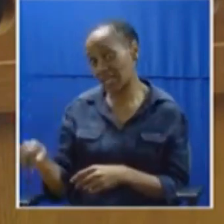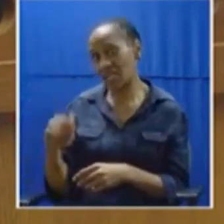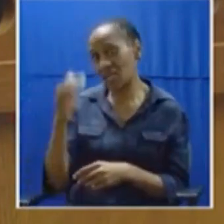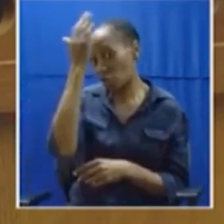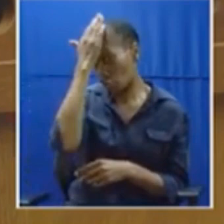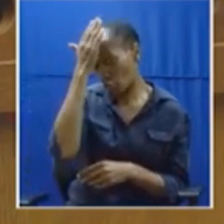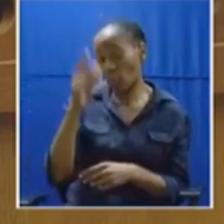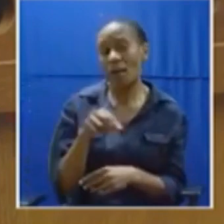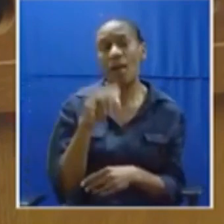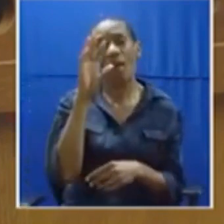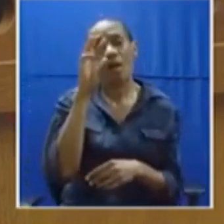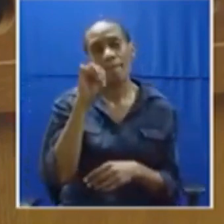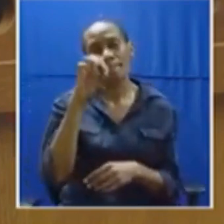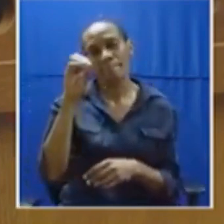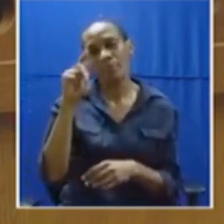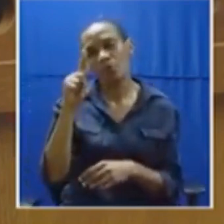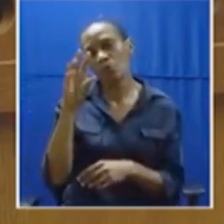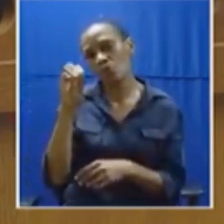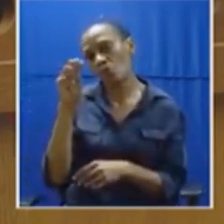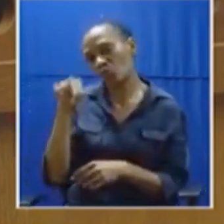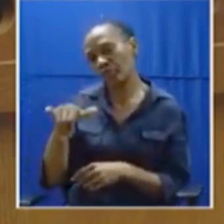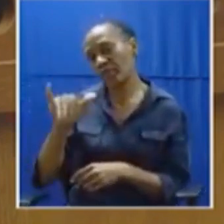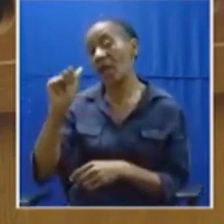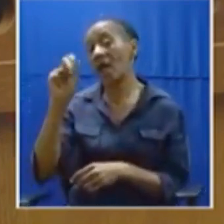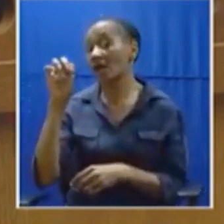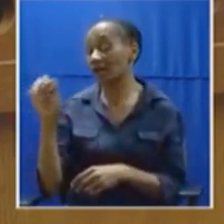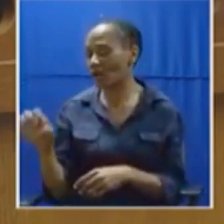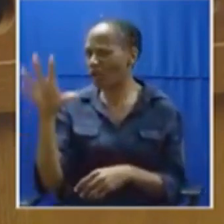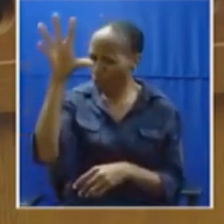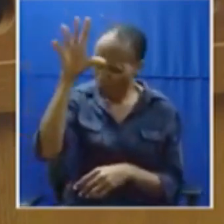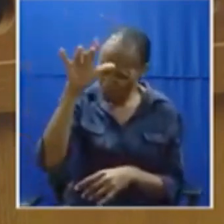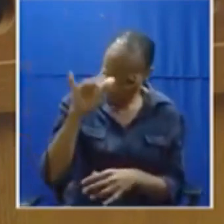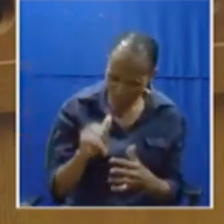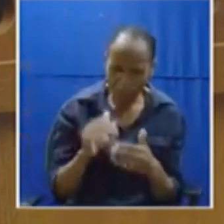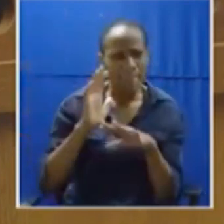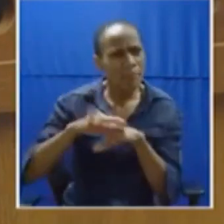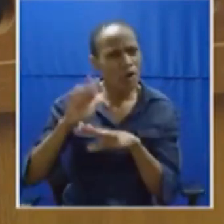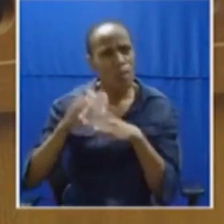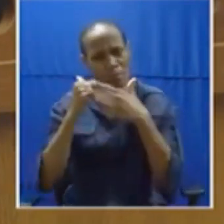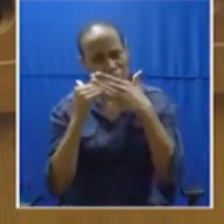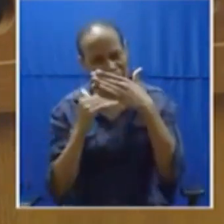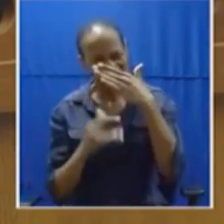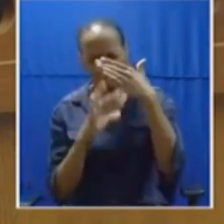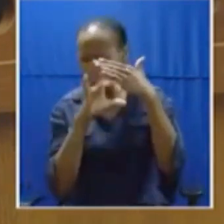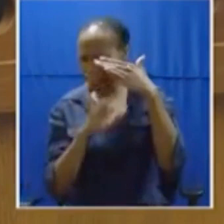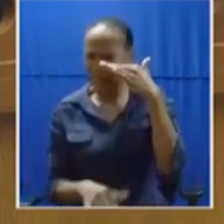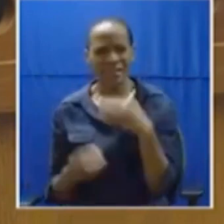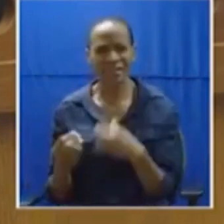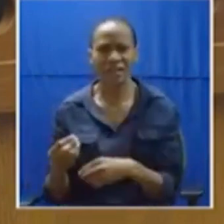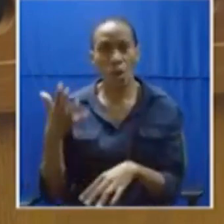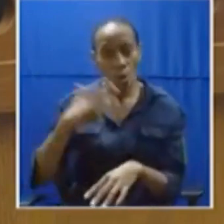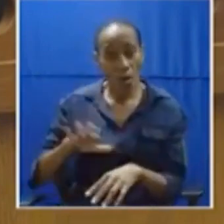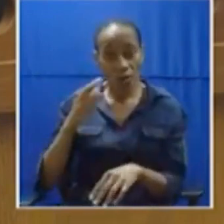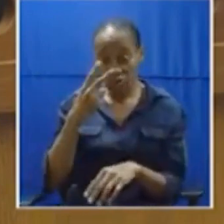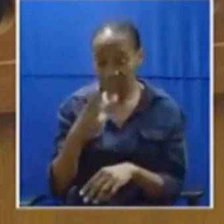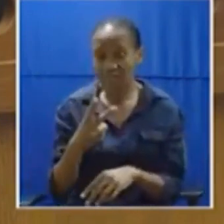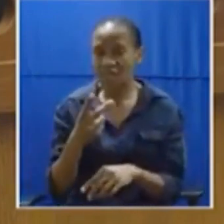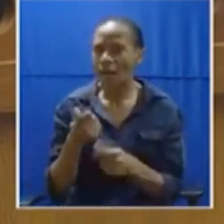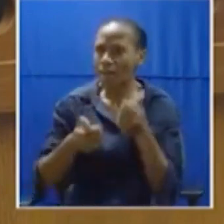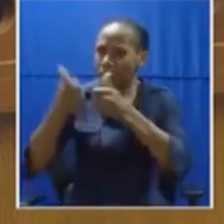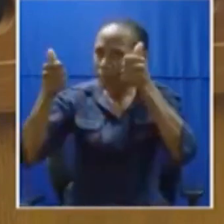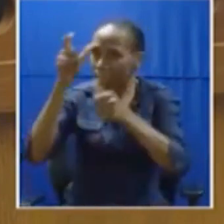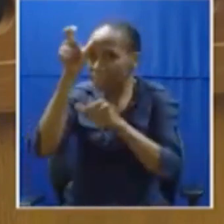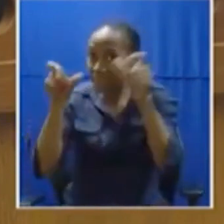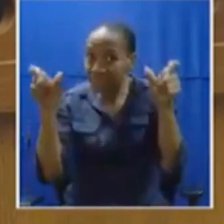and the list just goes on. We need to see some high-profile arrests. We need to see some assets